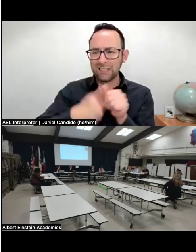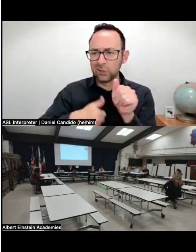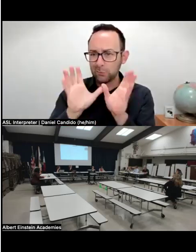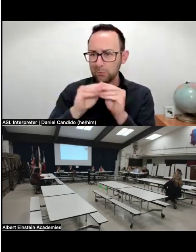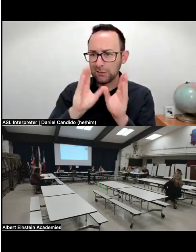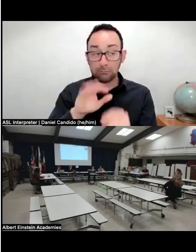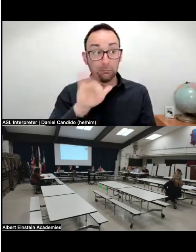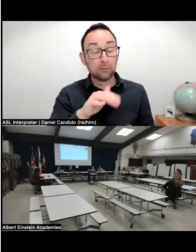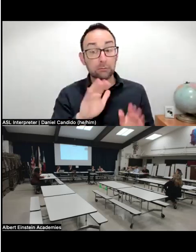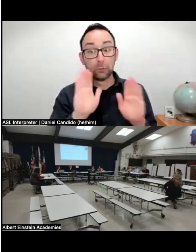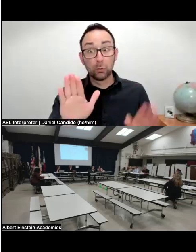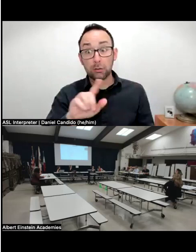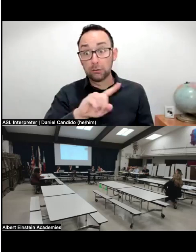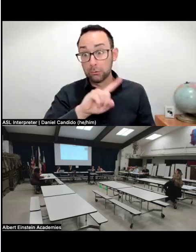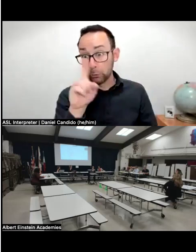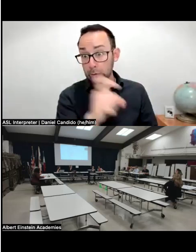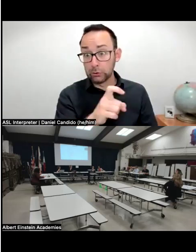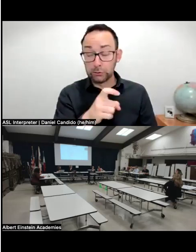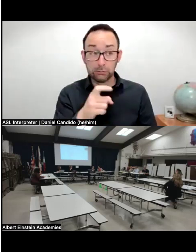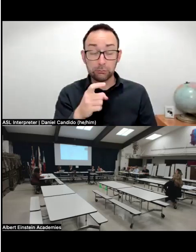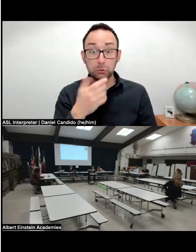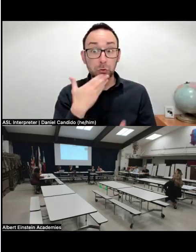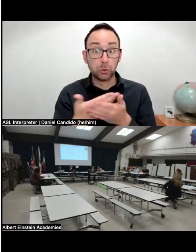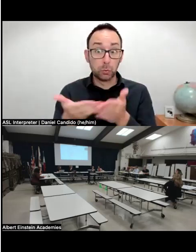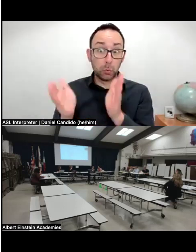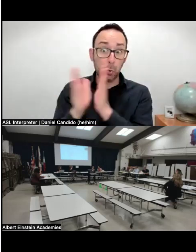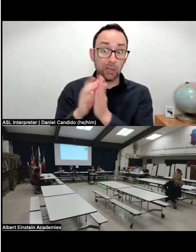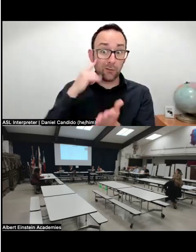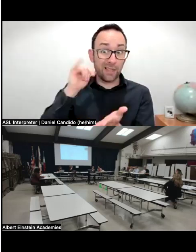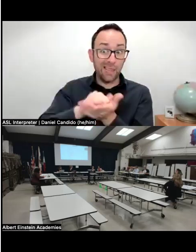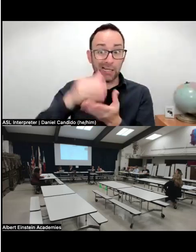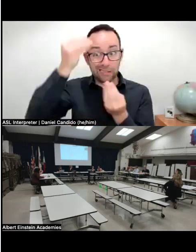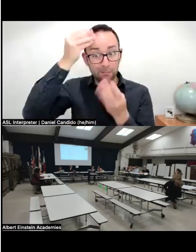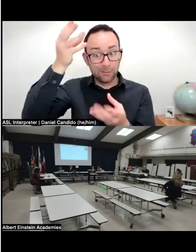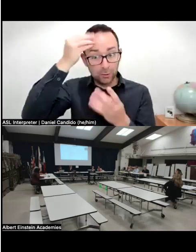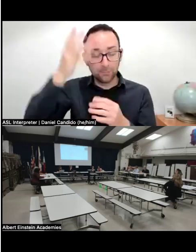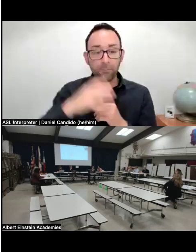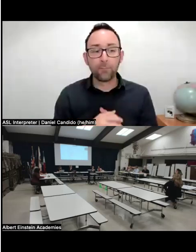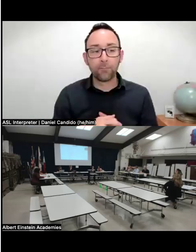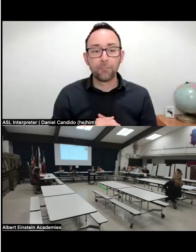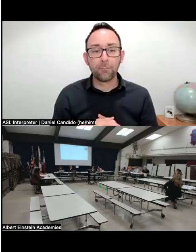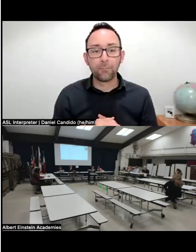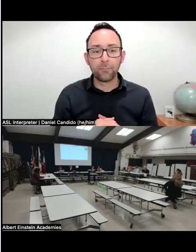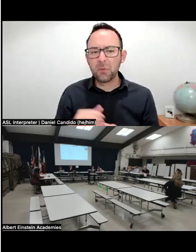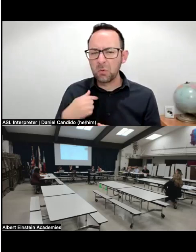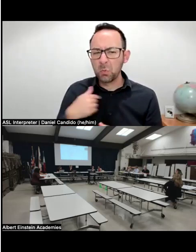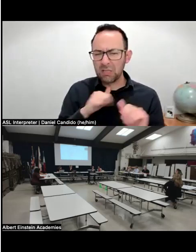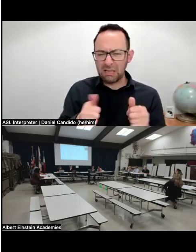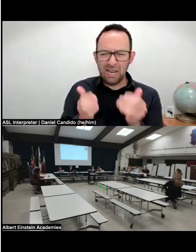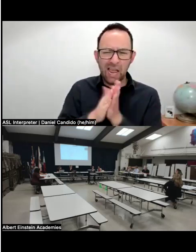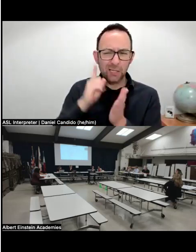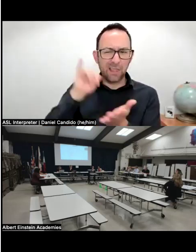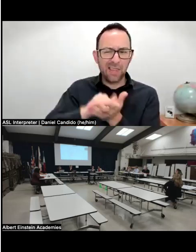Do you think we can get that information? I think we can get that information, but I think that our philosophy